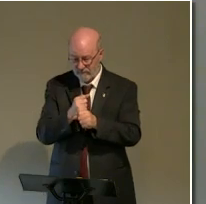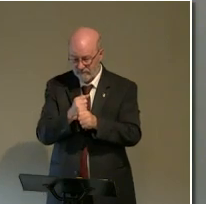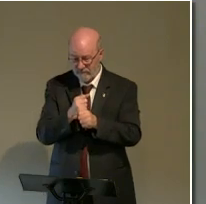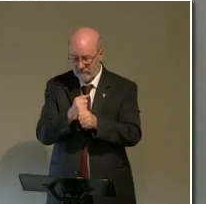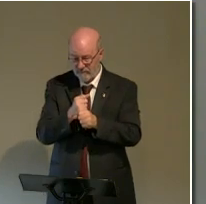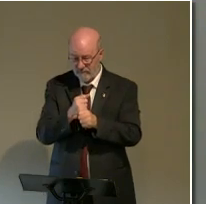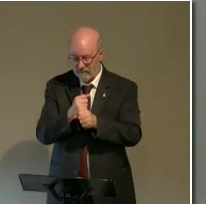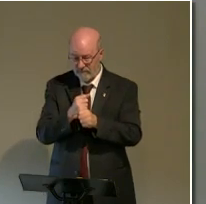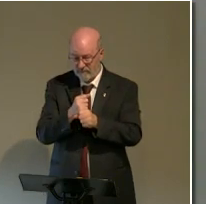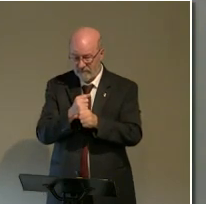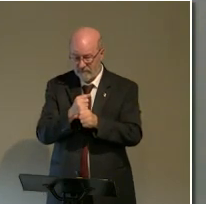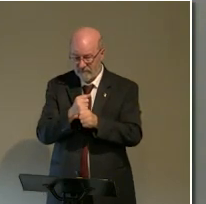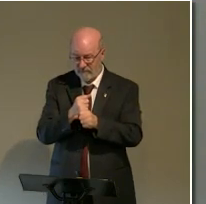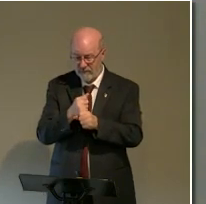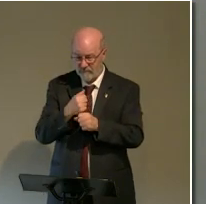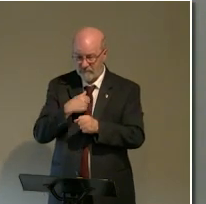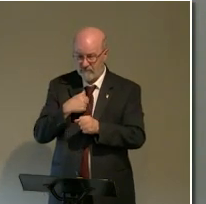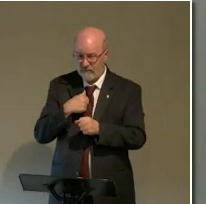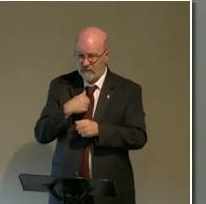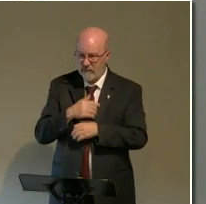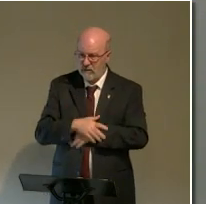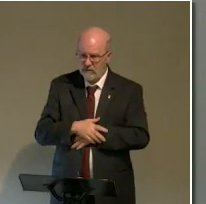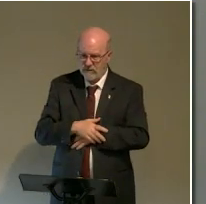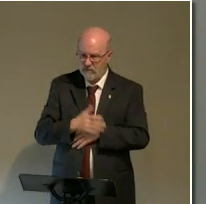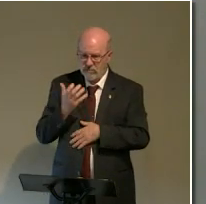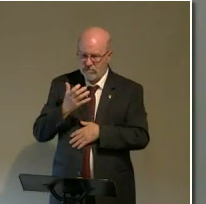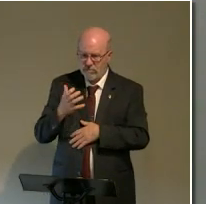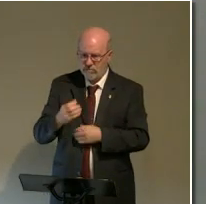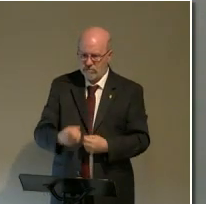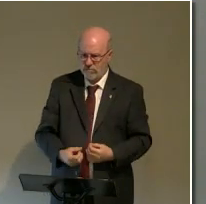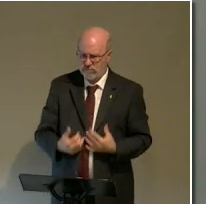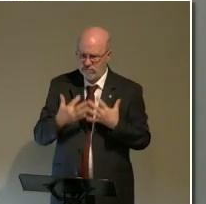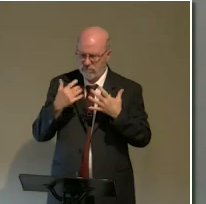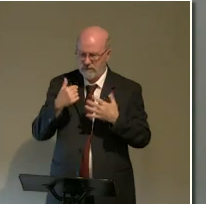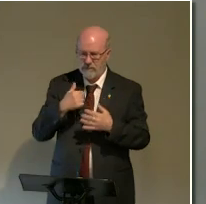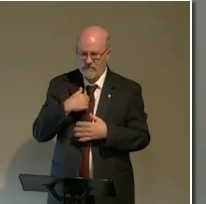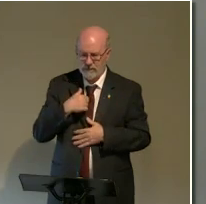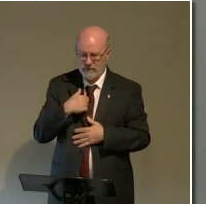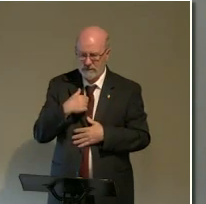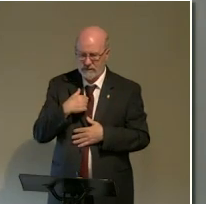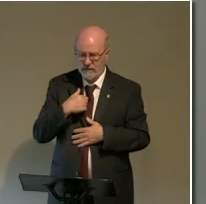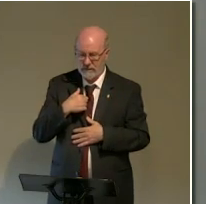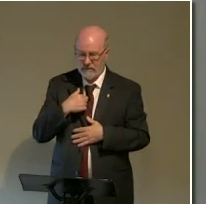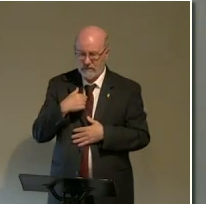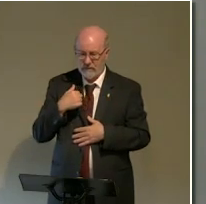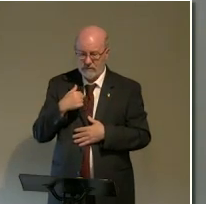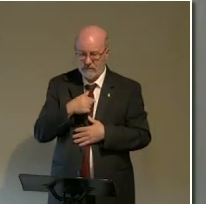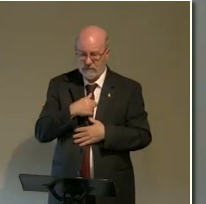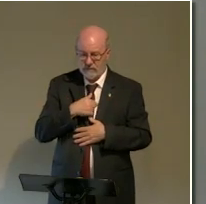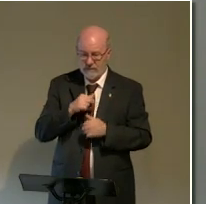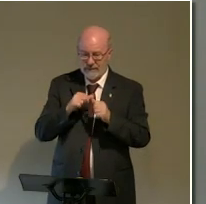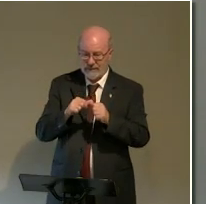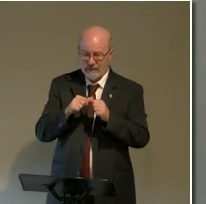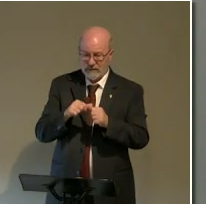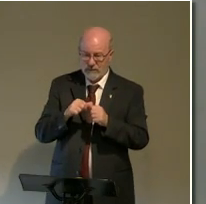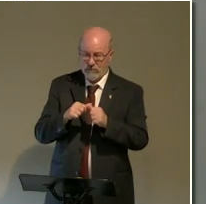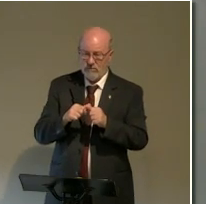great faith that I, again, it's inspirational to me. But if we